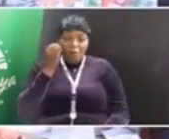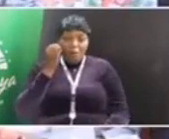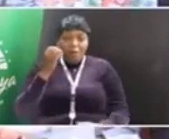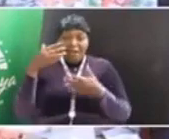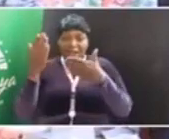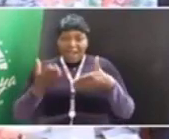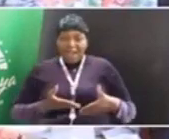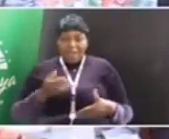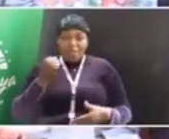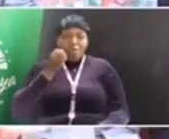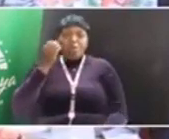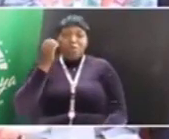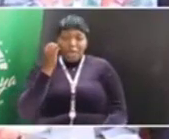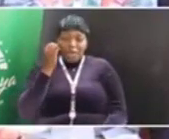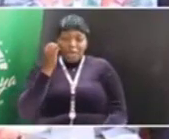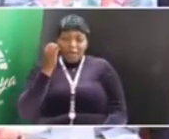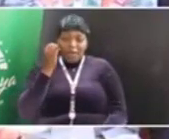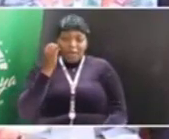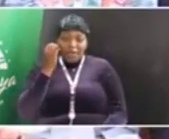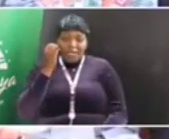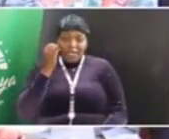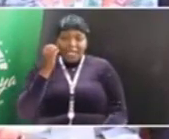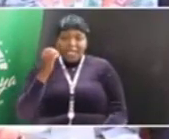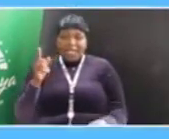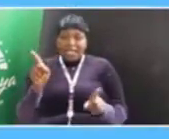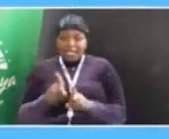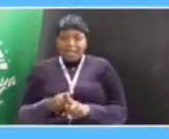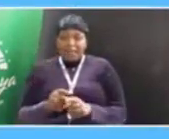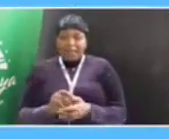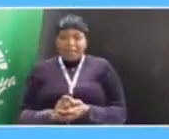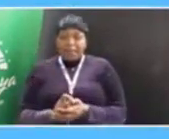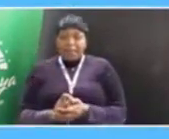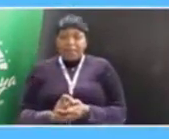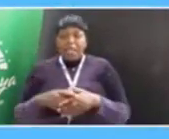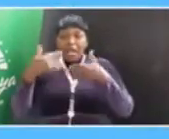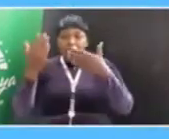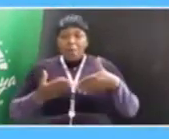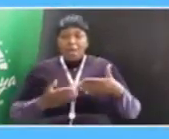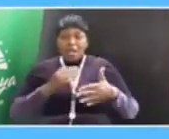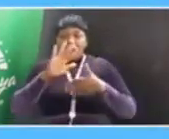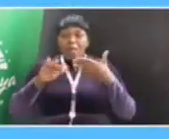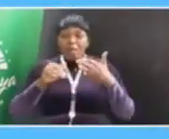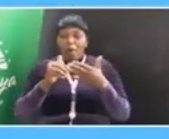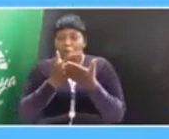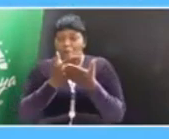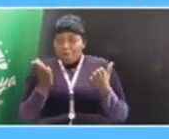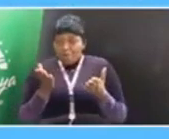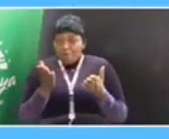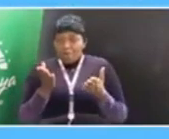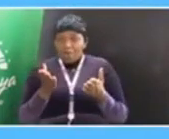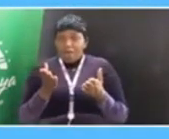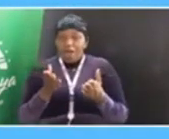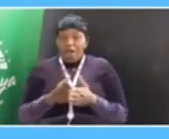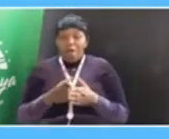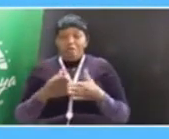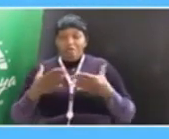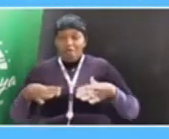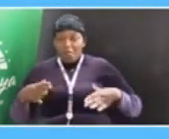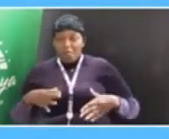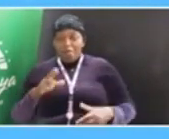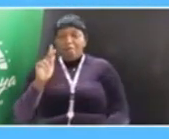karibu nyumbani. It is with great pride that I welcome all of you on behalf of the people of